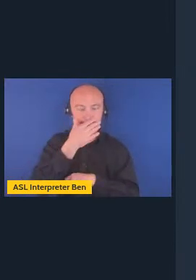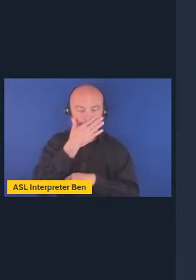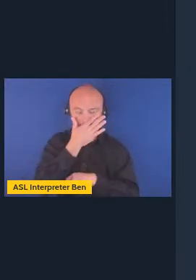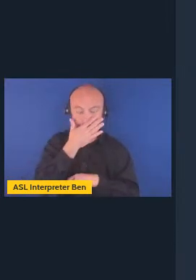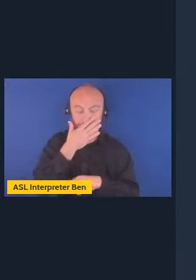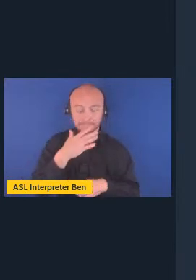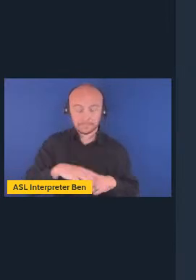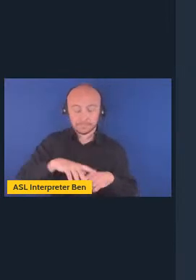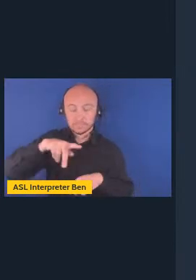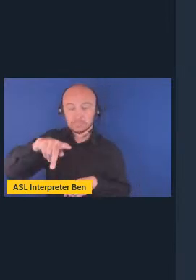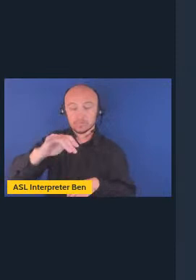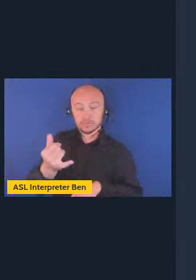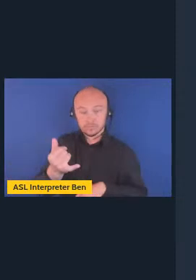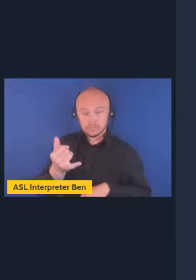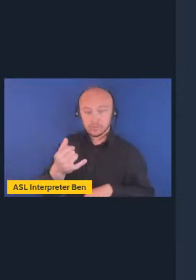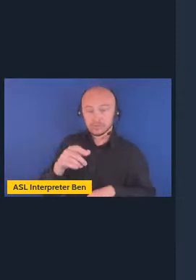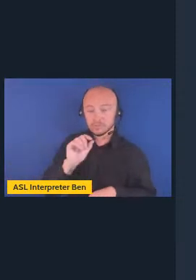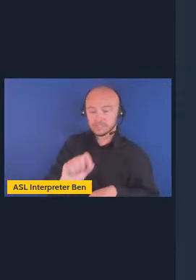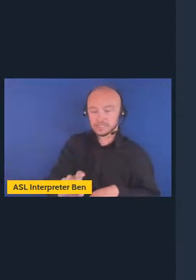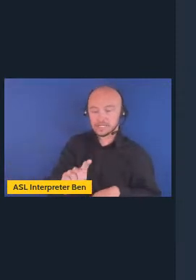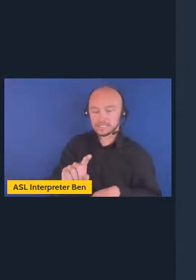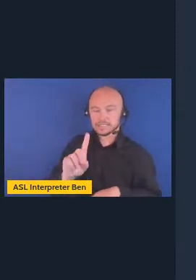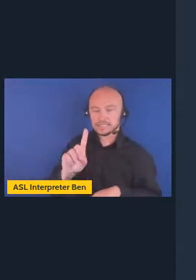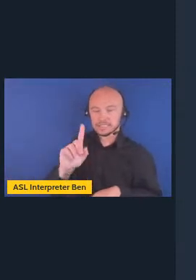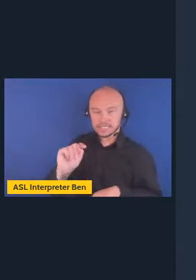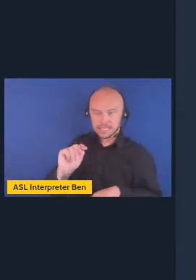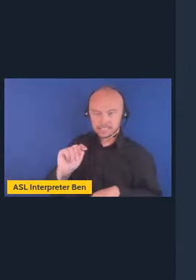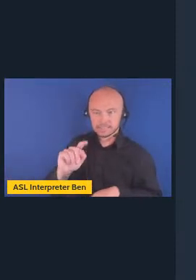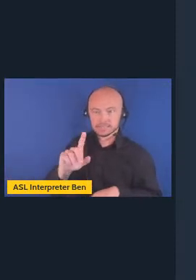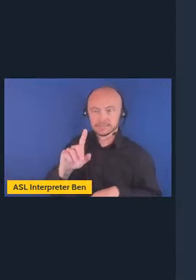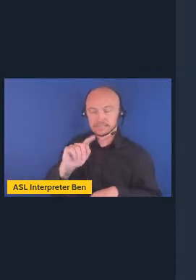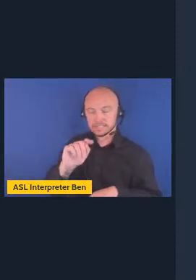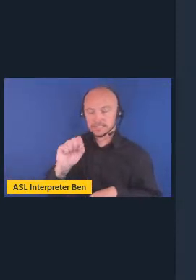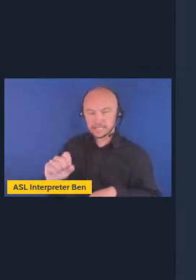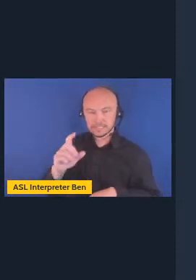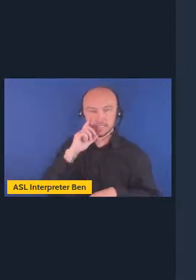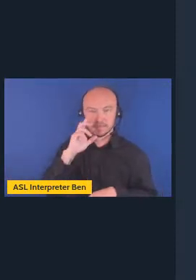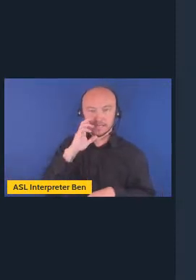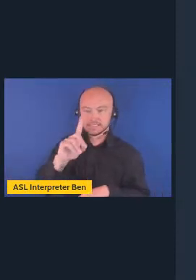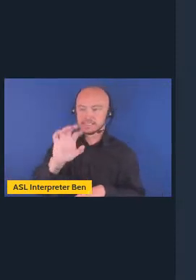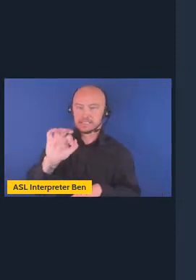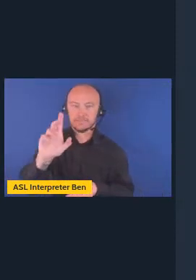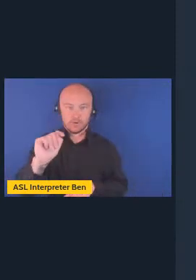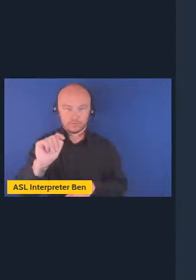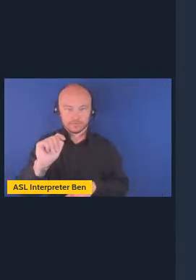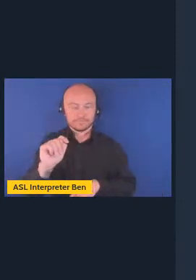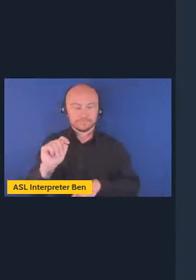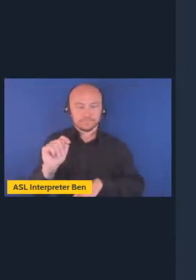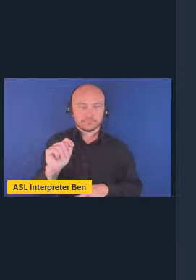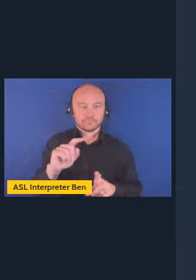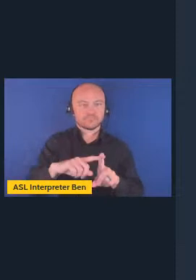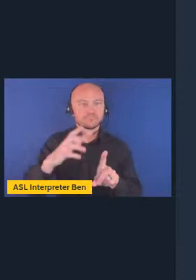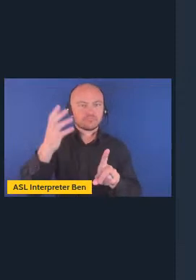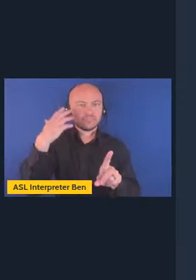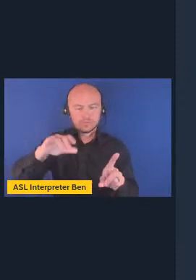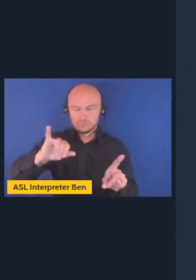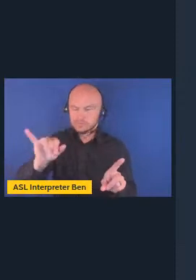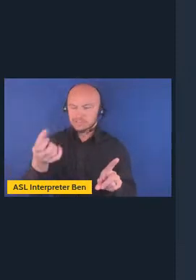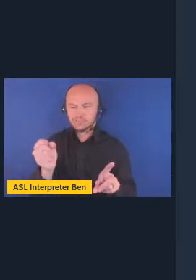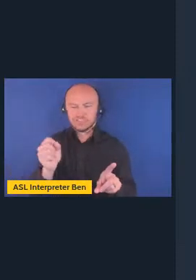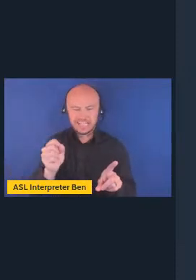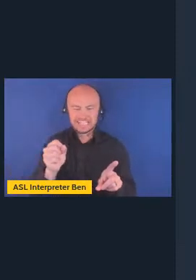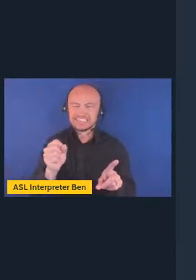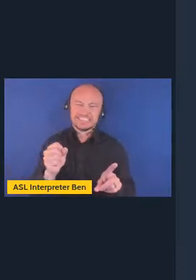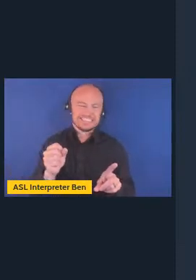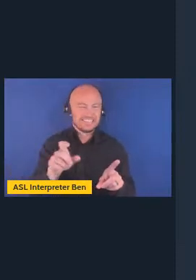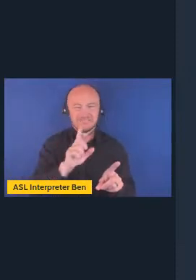example, projenrc.ts files are finally the default for TypeScript projects. This used to be a JS file and it was just